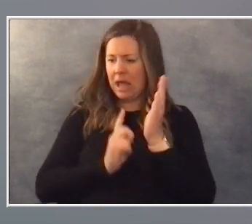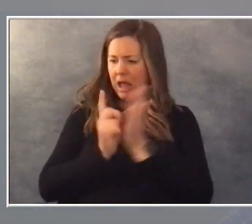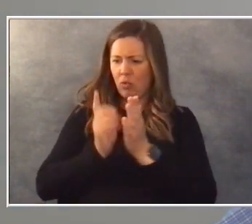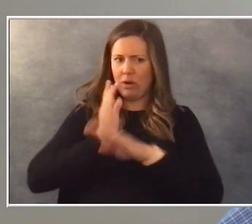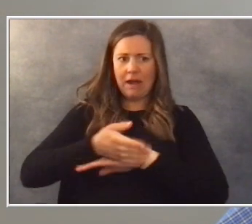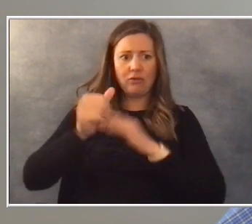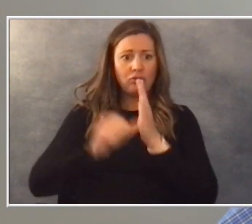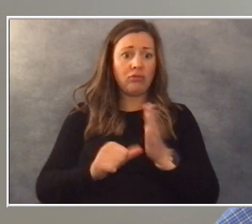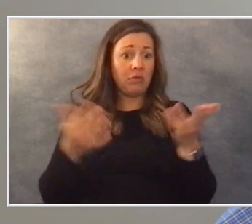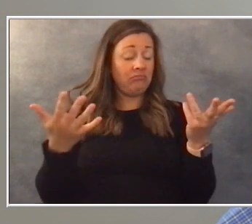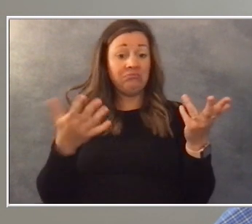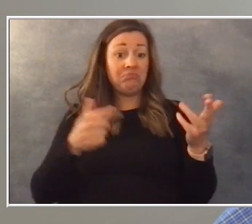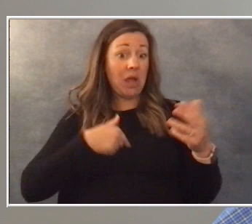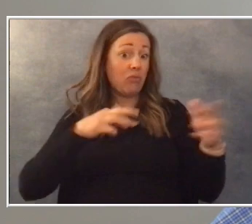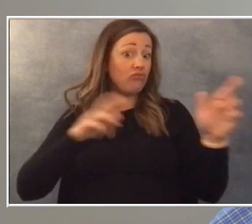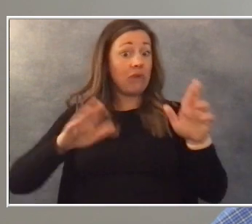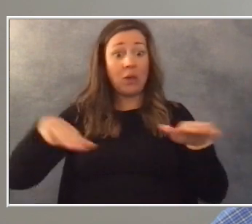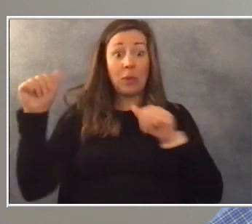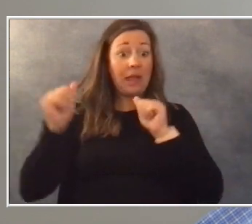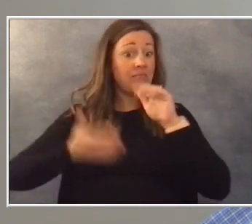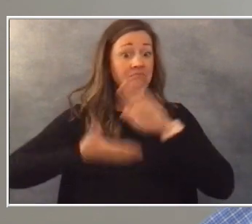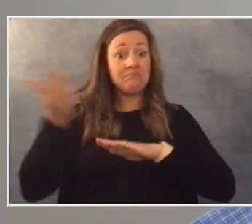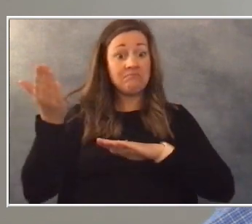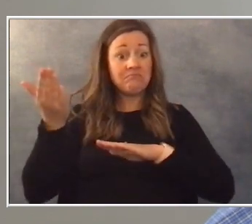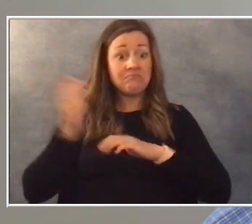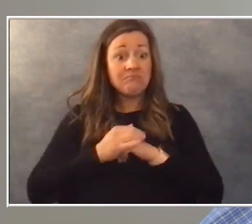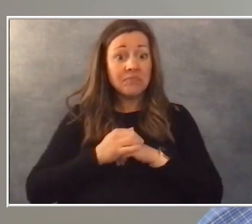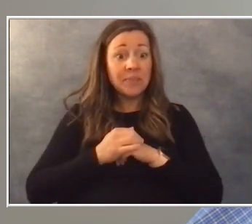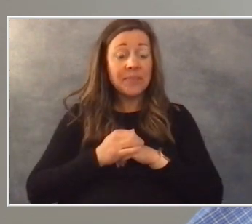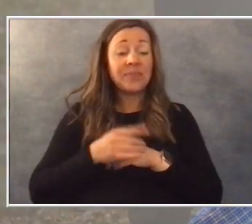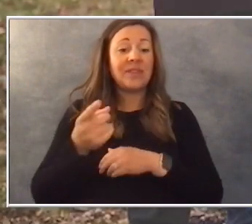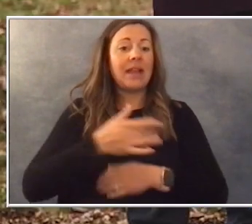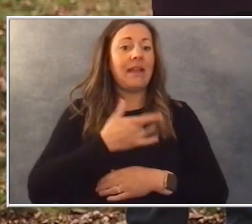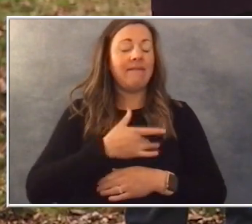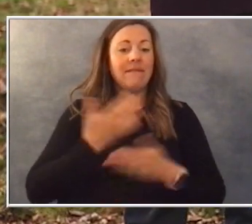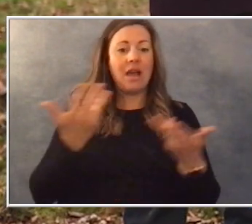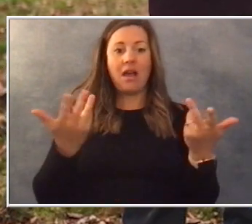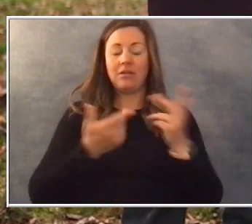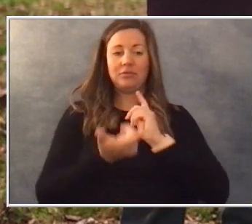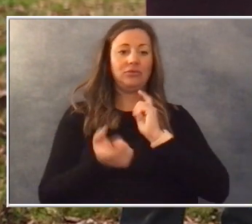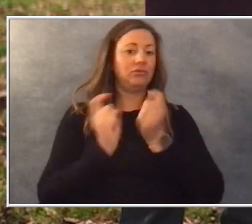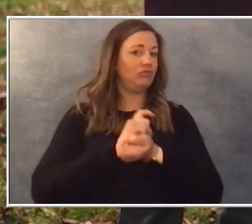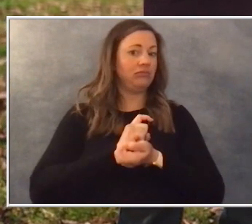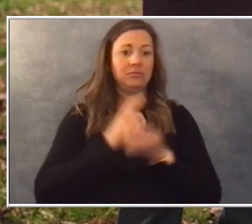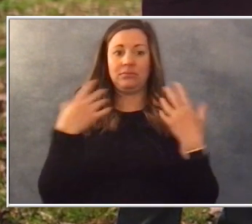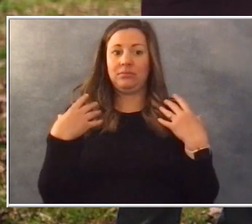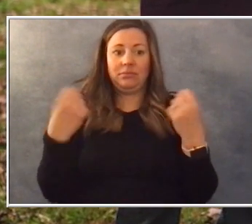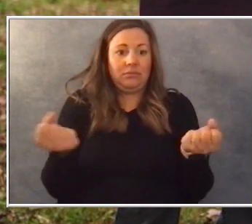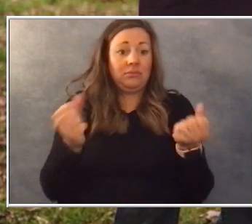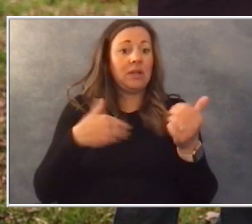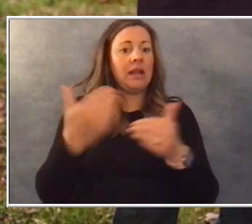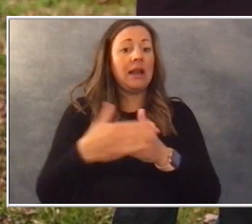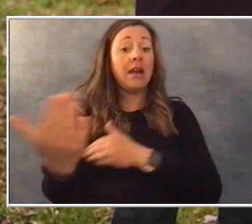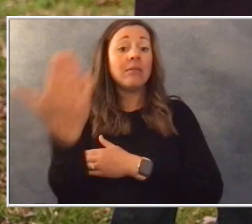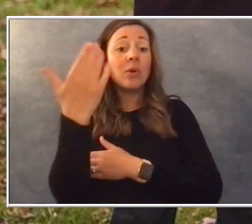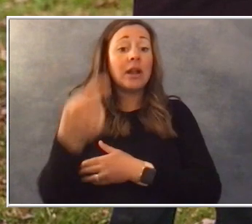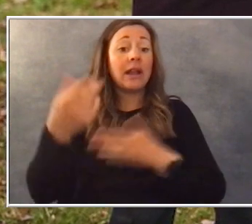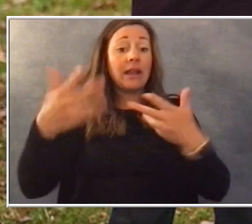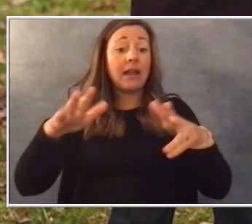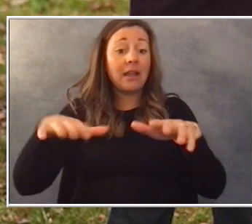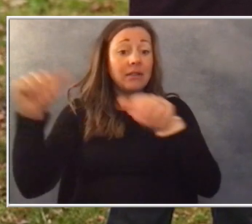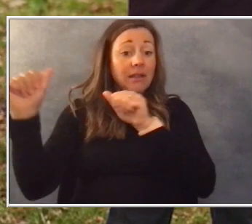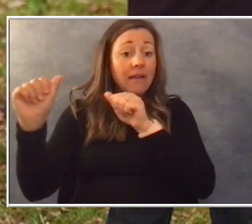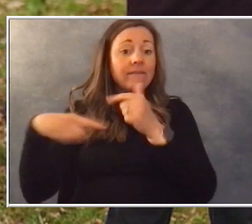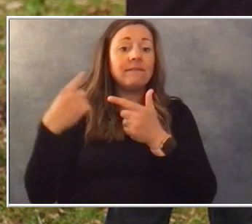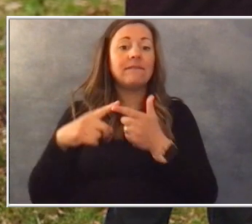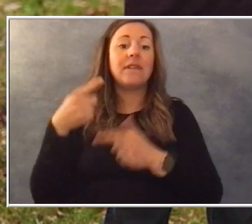him stay the night, but Dr. Kennedy was a new person. And that next morning, he walked out of the hospital and into those next adventures he'd been